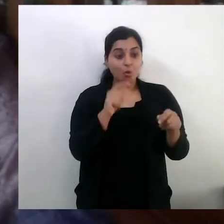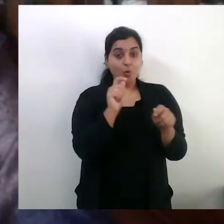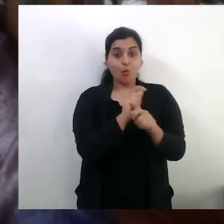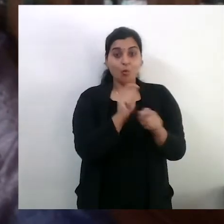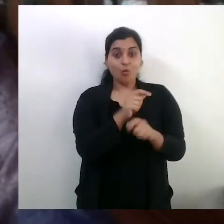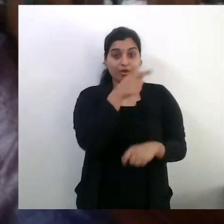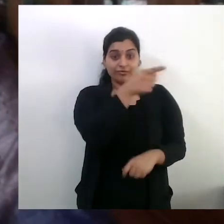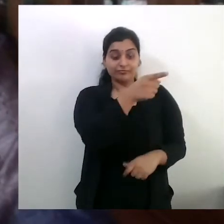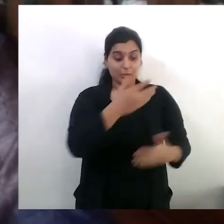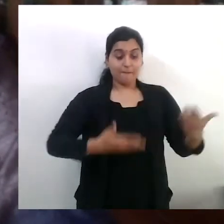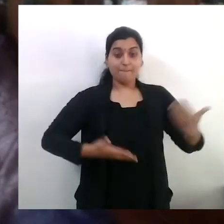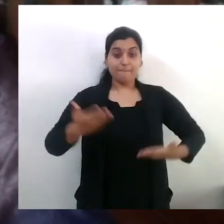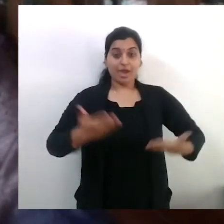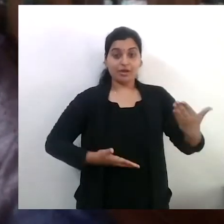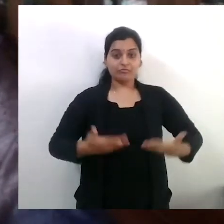the